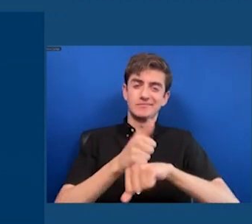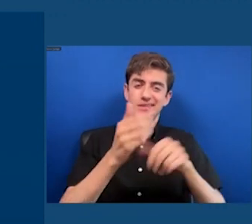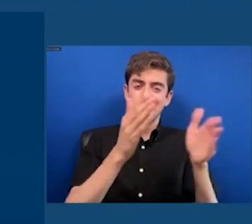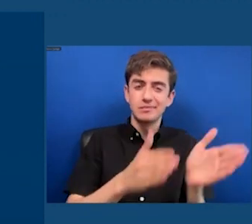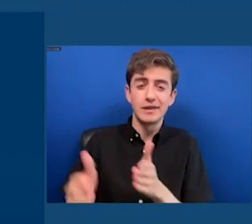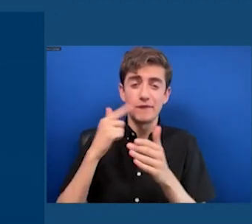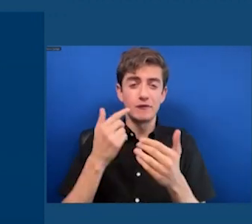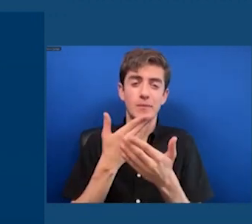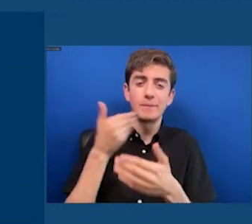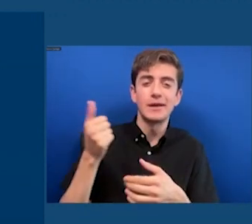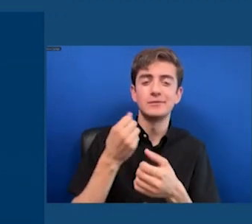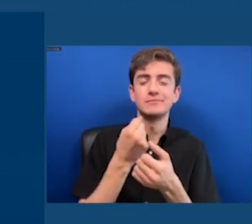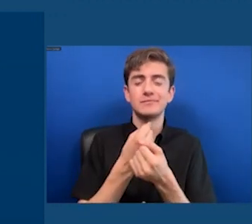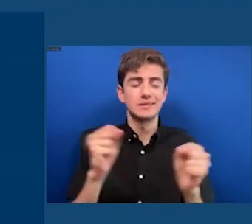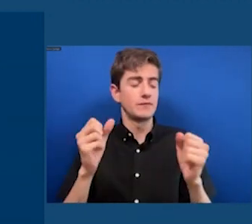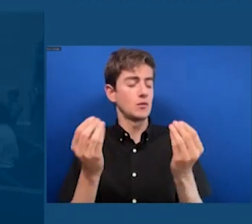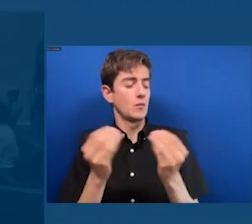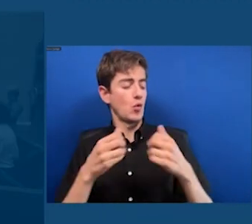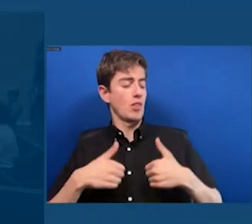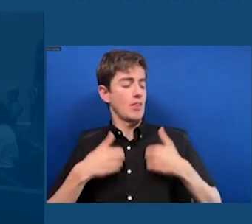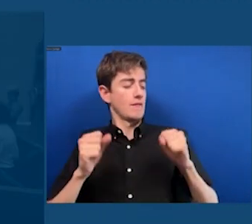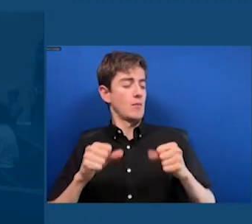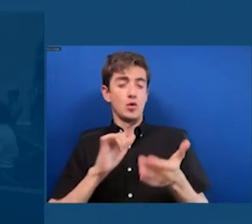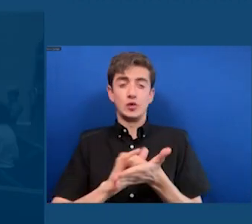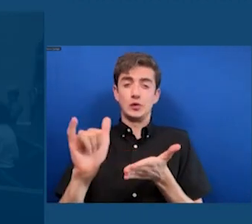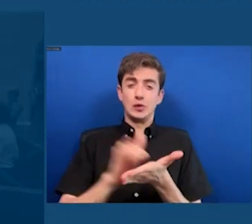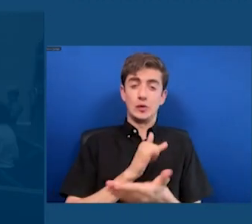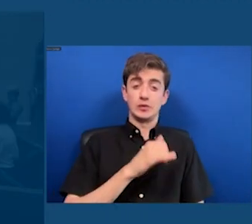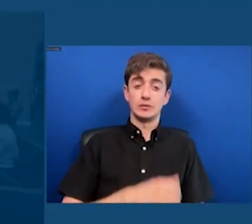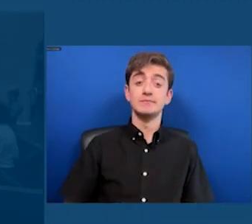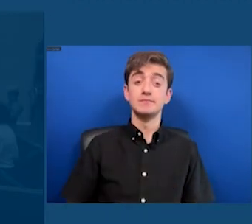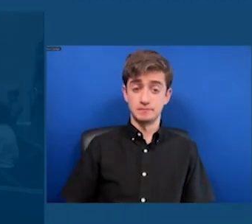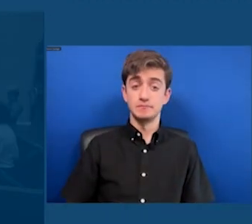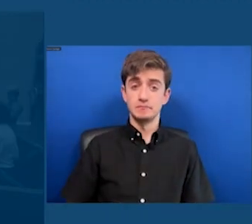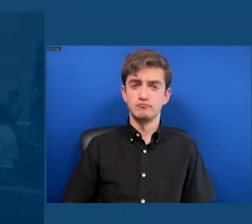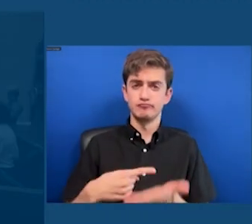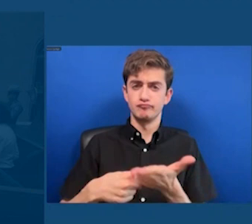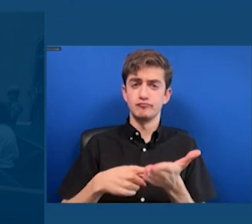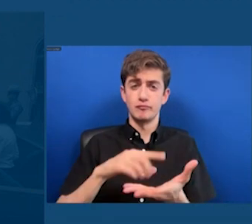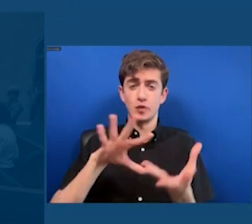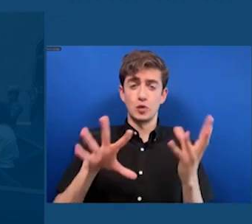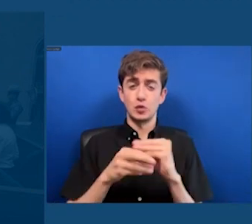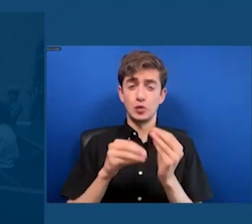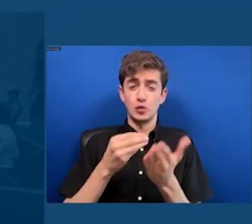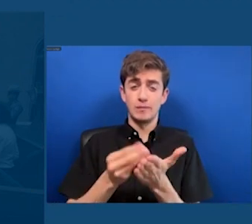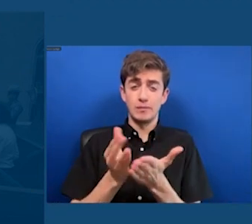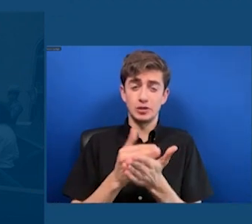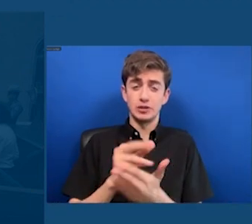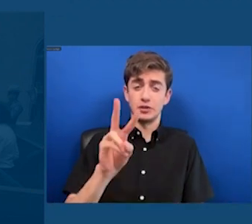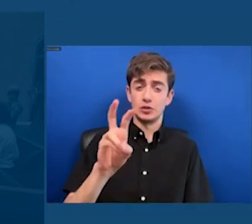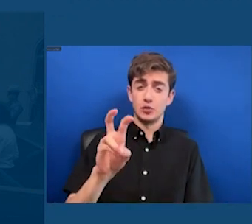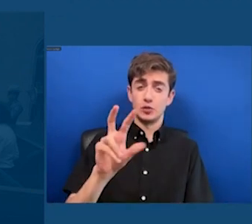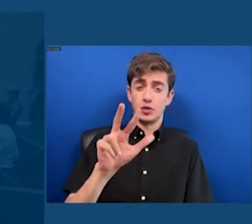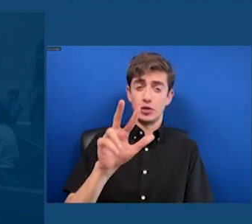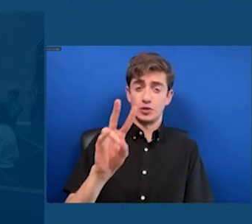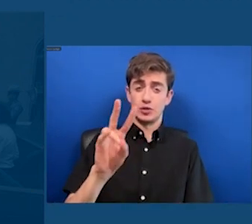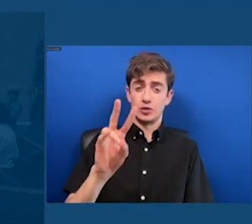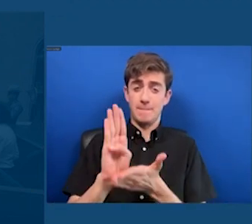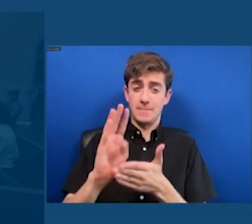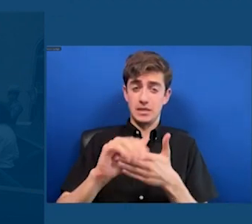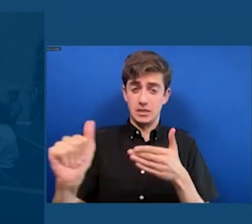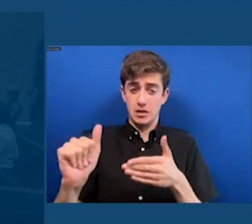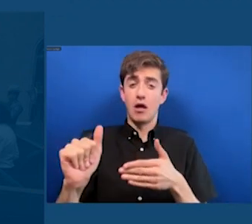it. The overall budget is approximately $230 billion. It supports our bold vision for the